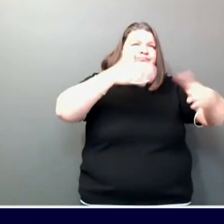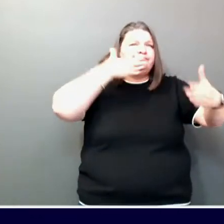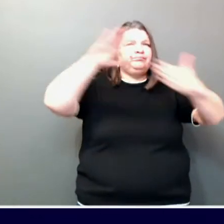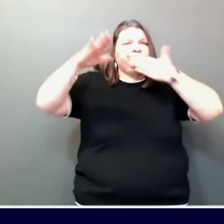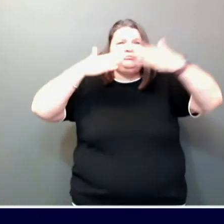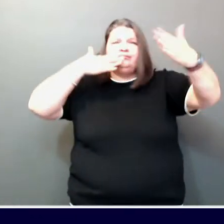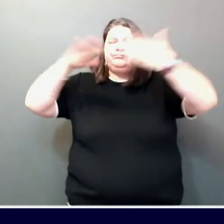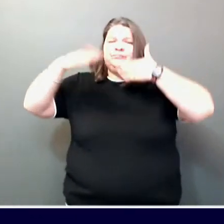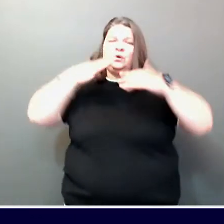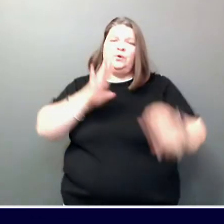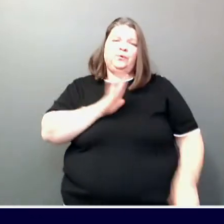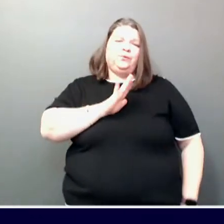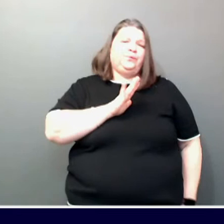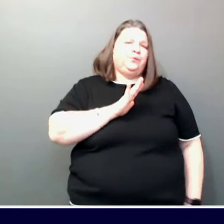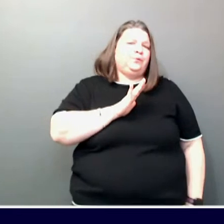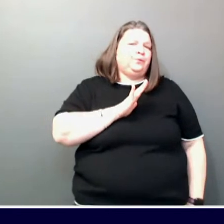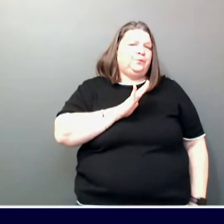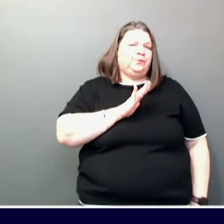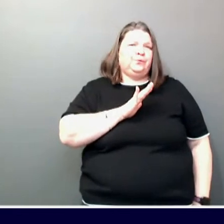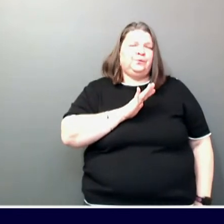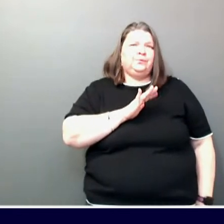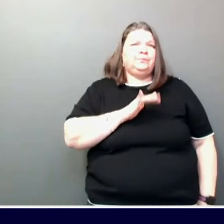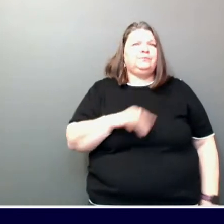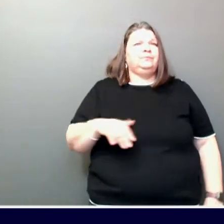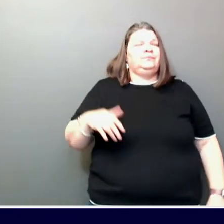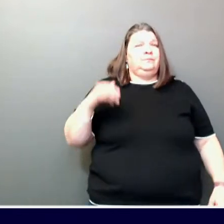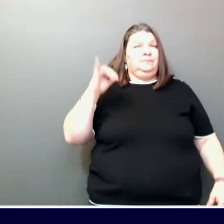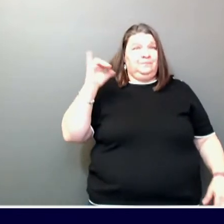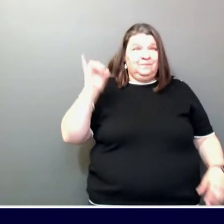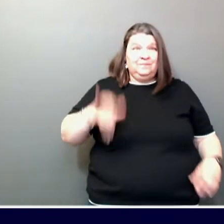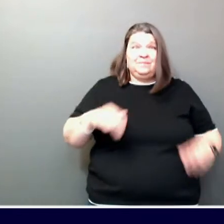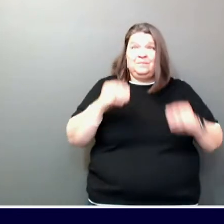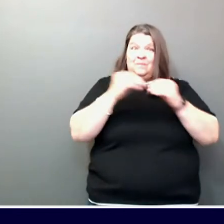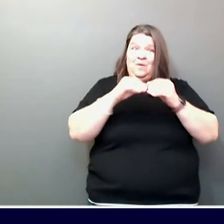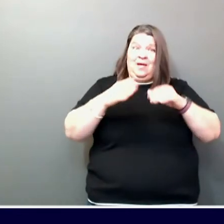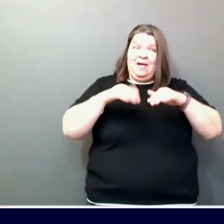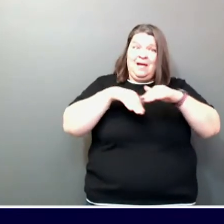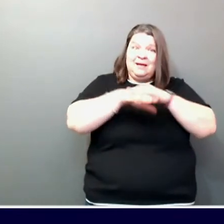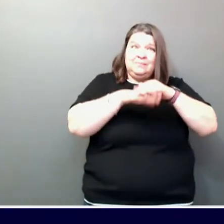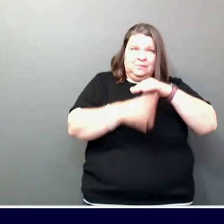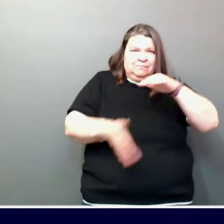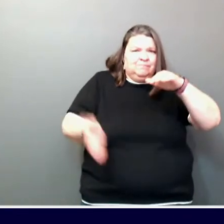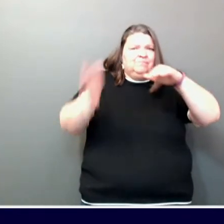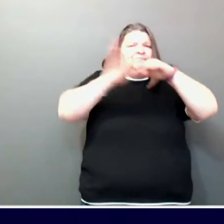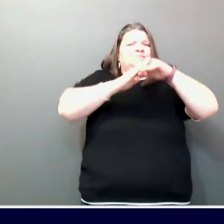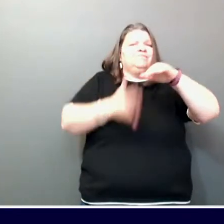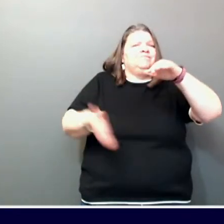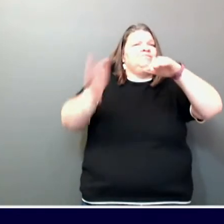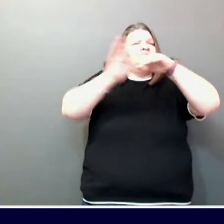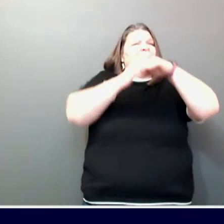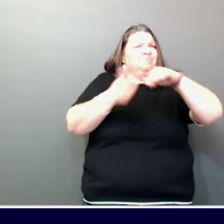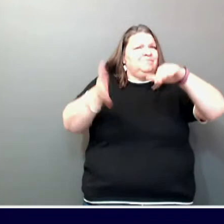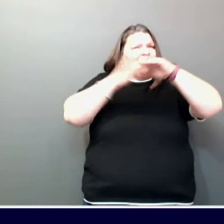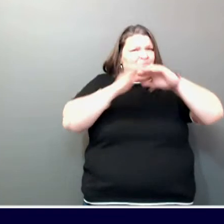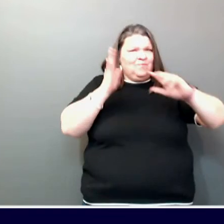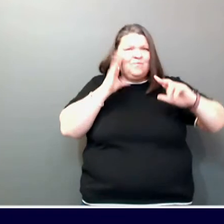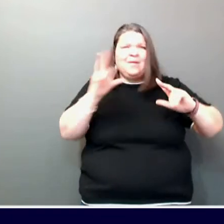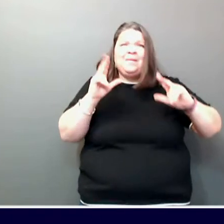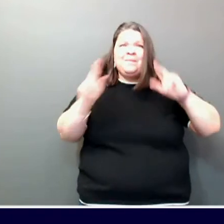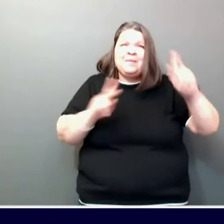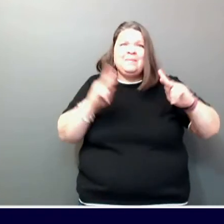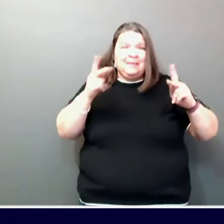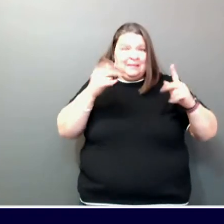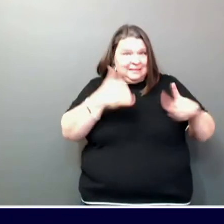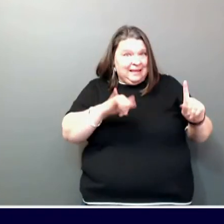those communities. And as a reminder, we're not saying that they no longer are eligible. They too are eligible along with other areas of